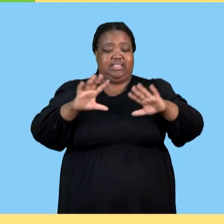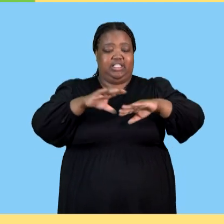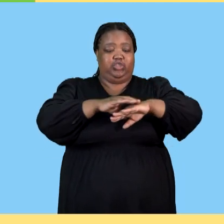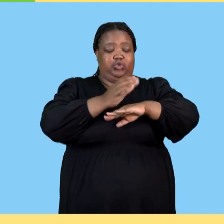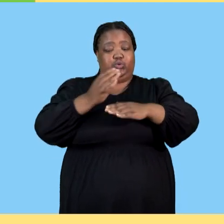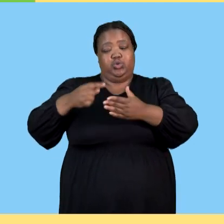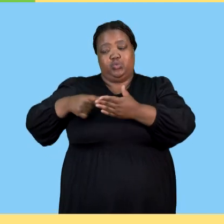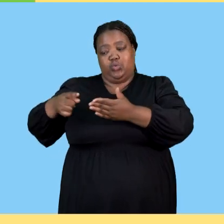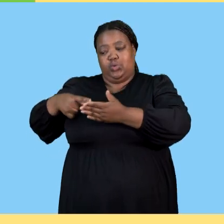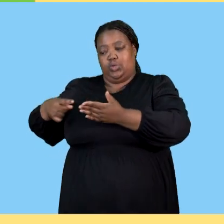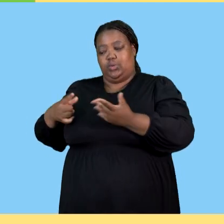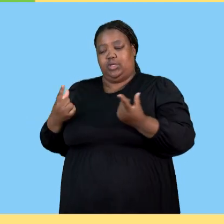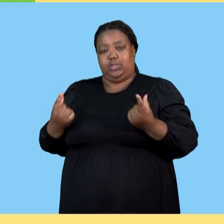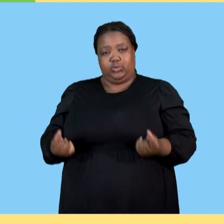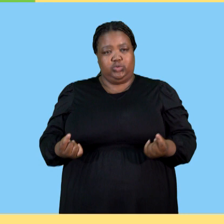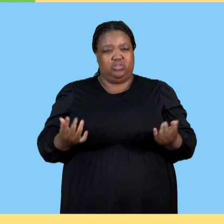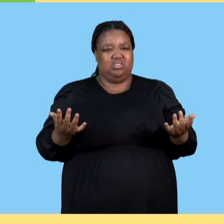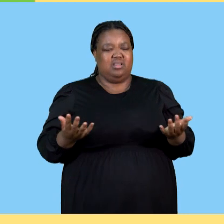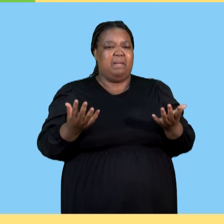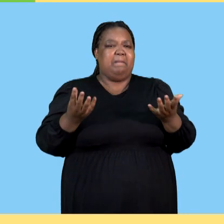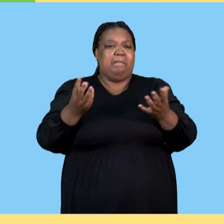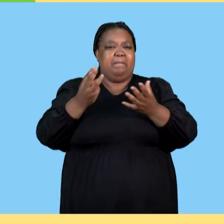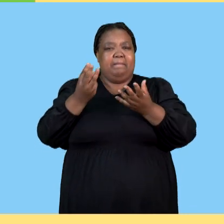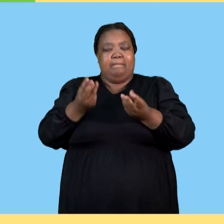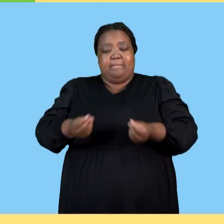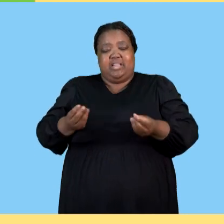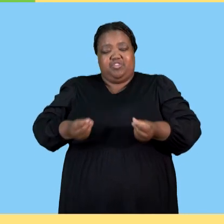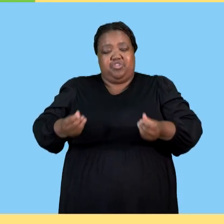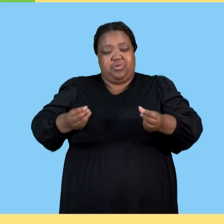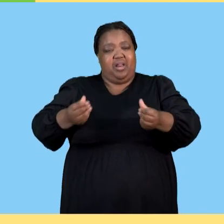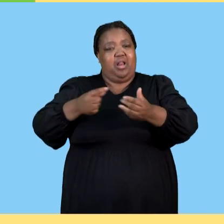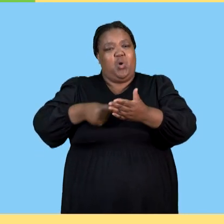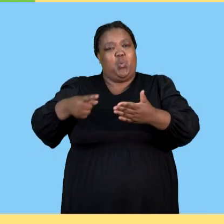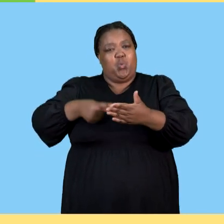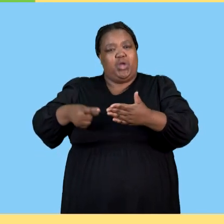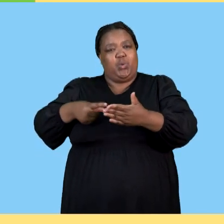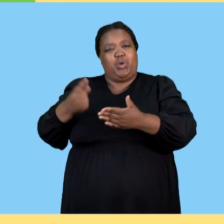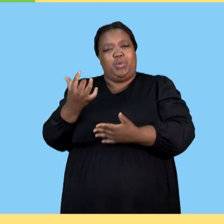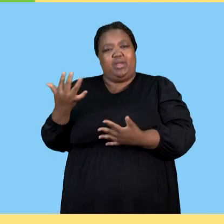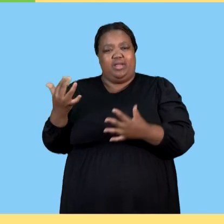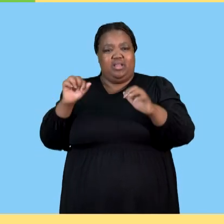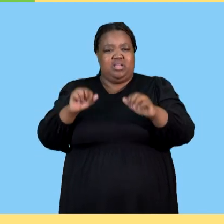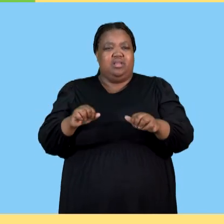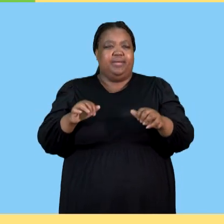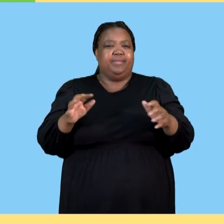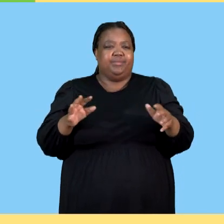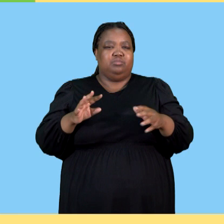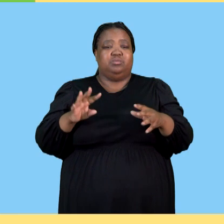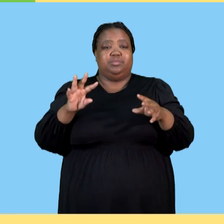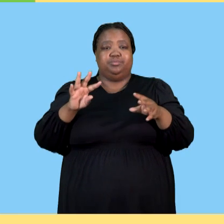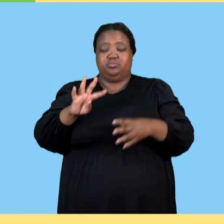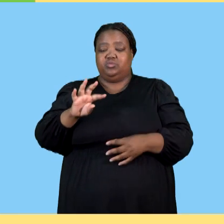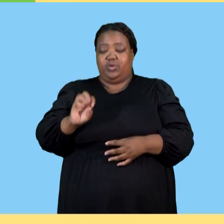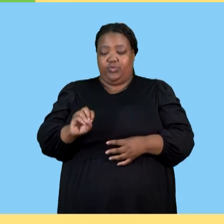pairs per week, how much is the material cost per week then? We then say 840